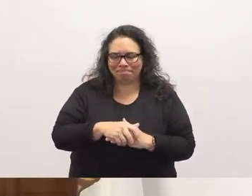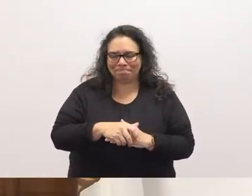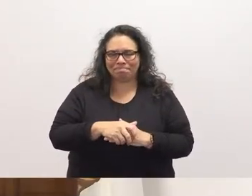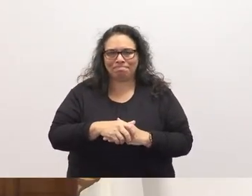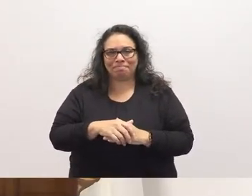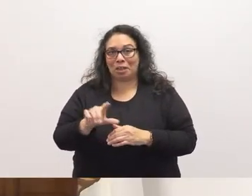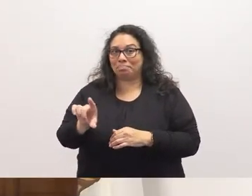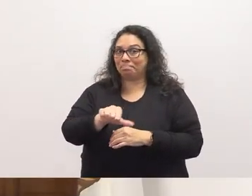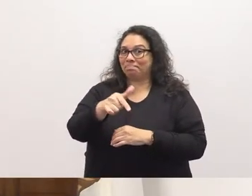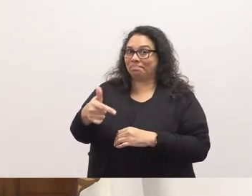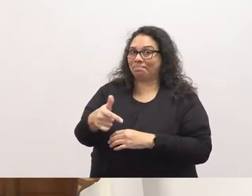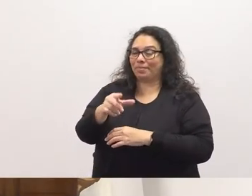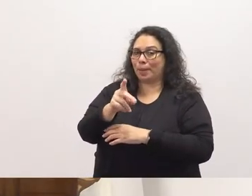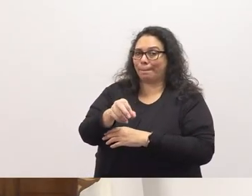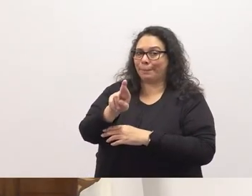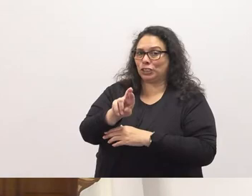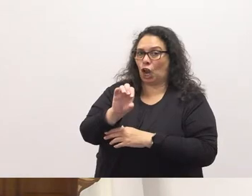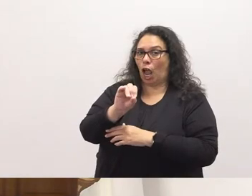Mr. Otto?